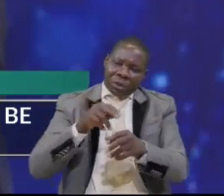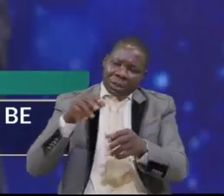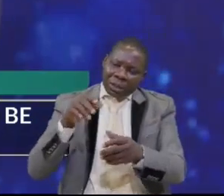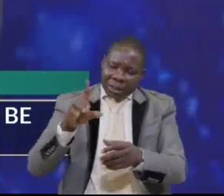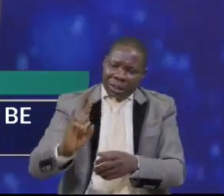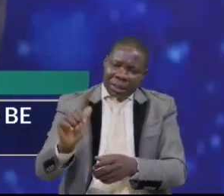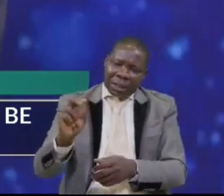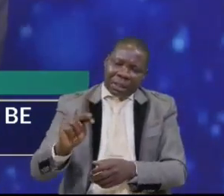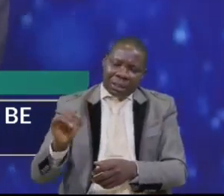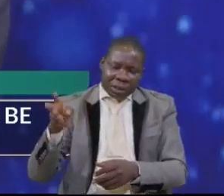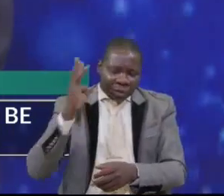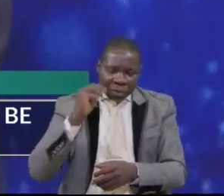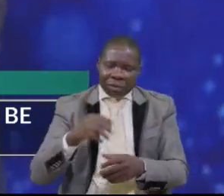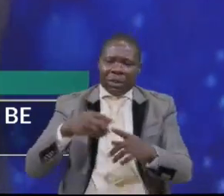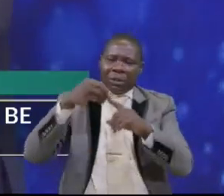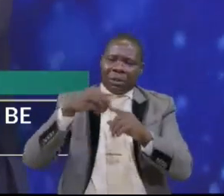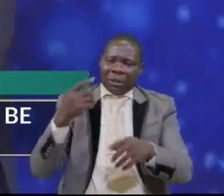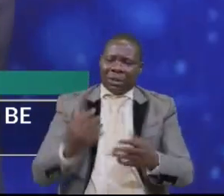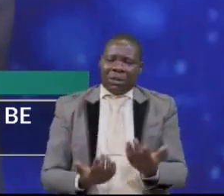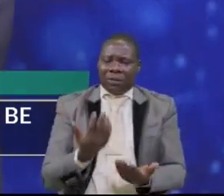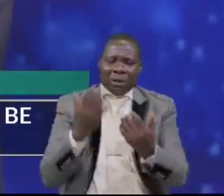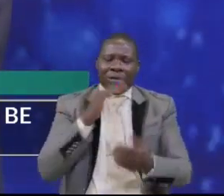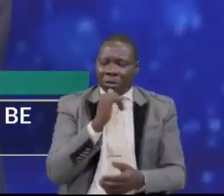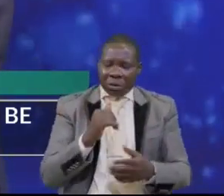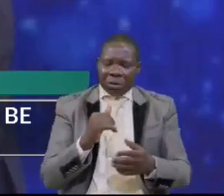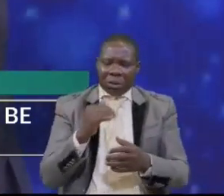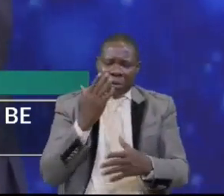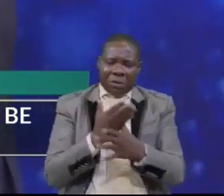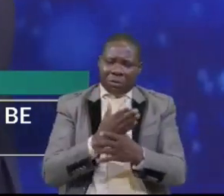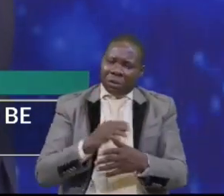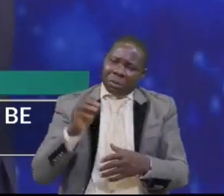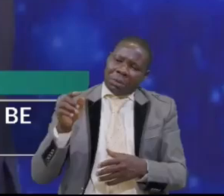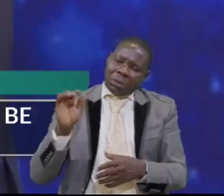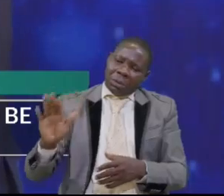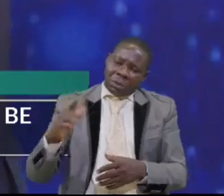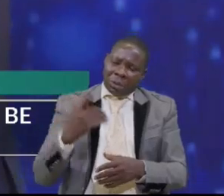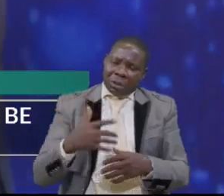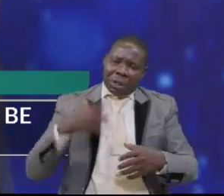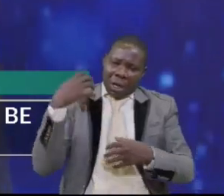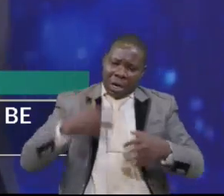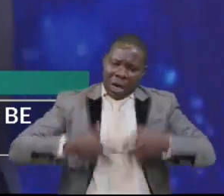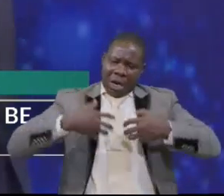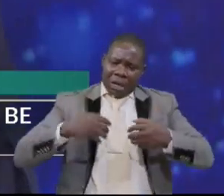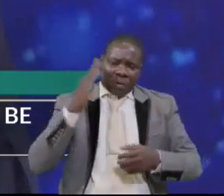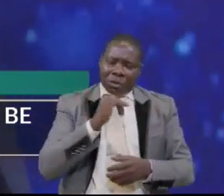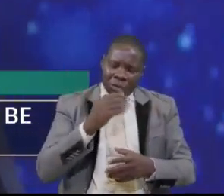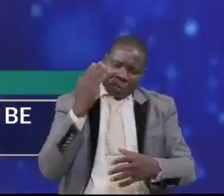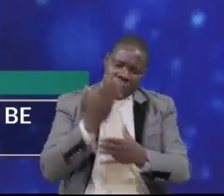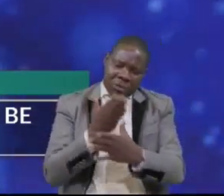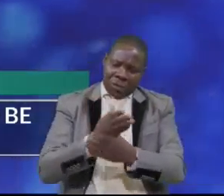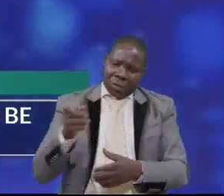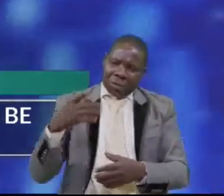not bother him and the fury will not bother him and the edit of the king will not bother